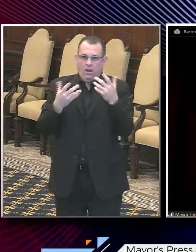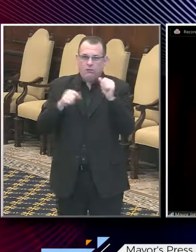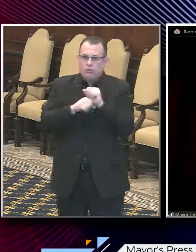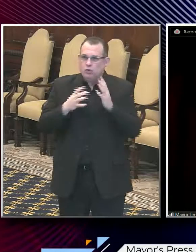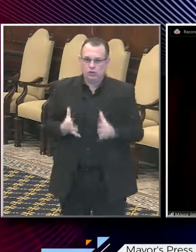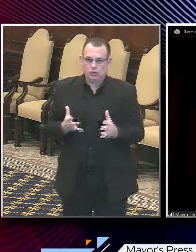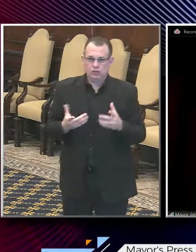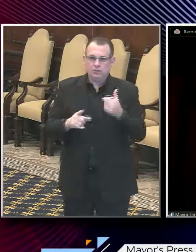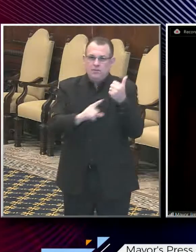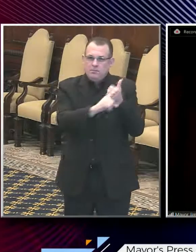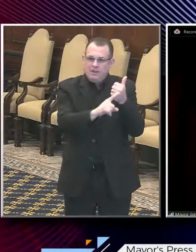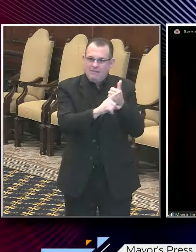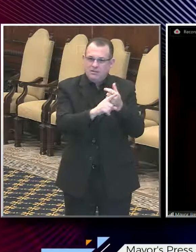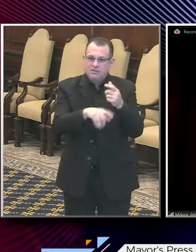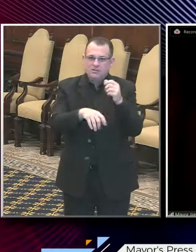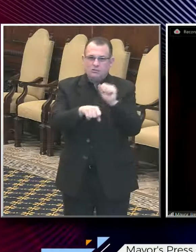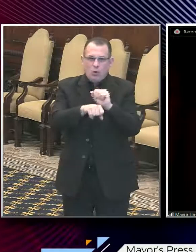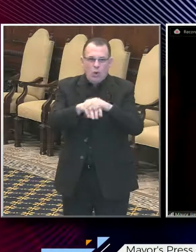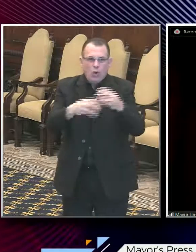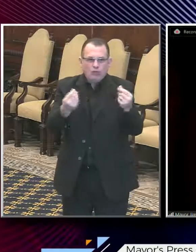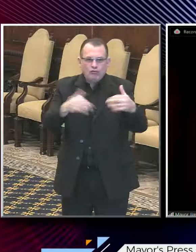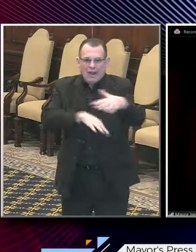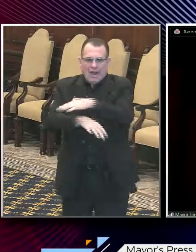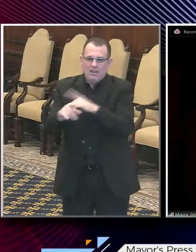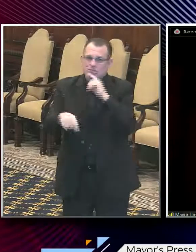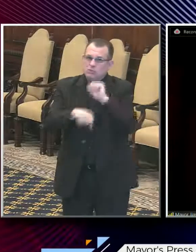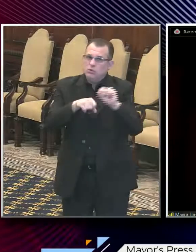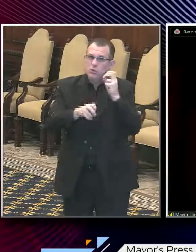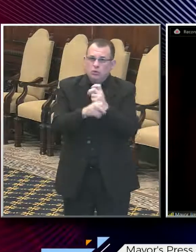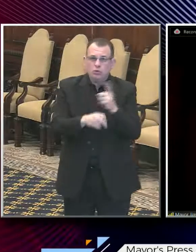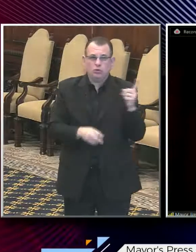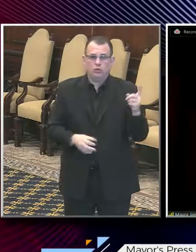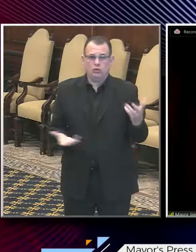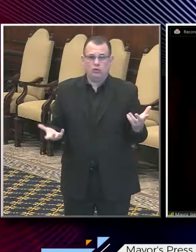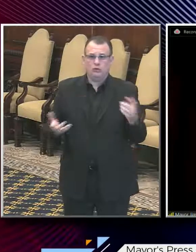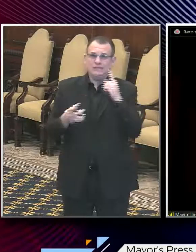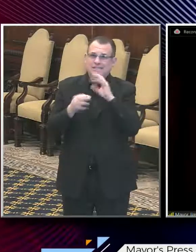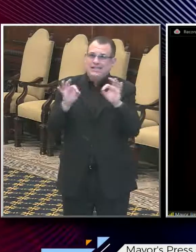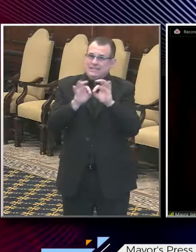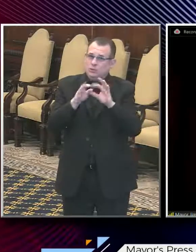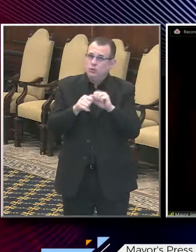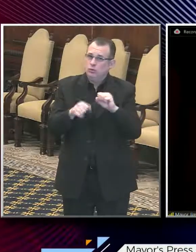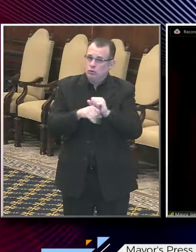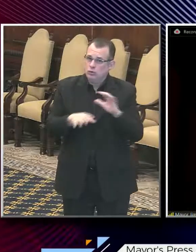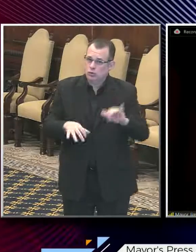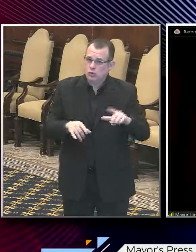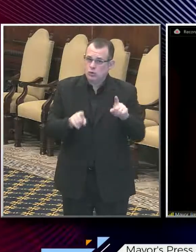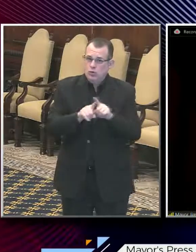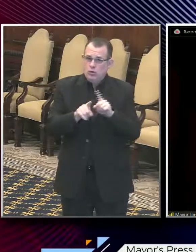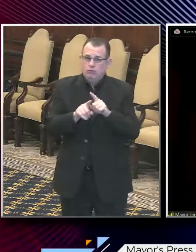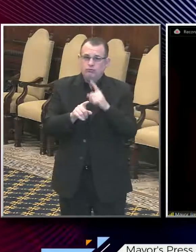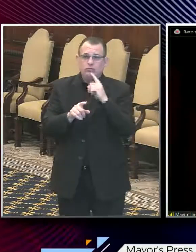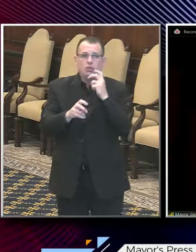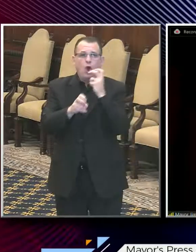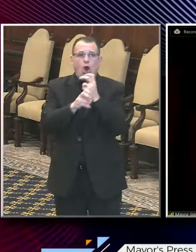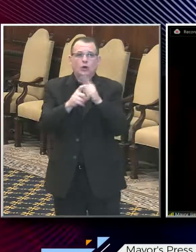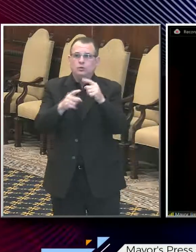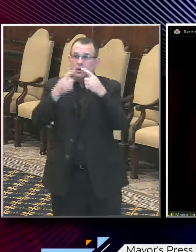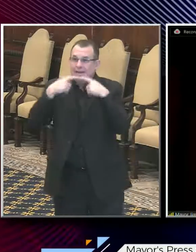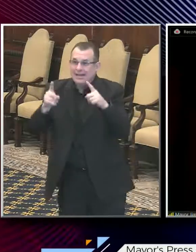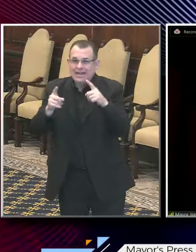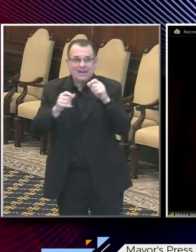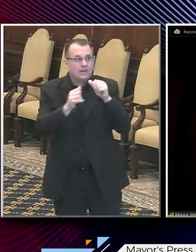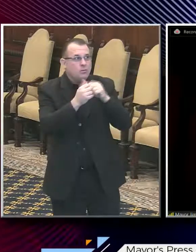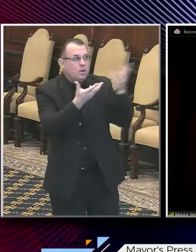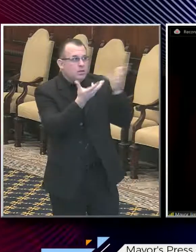as anybody in the group of essential employees. So we're working hard to get it done, and we're happy and thankful that they decided to give us